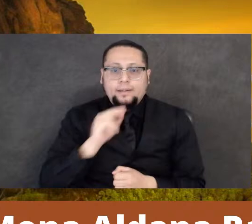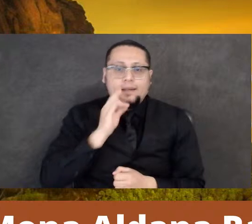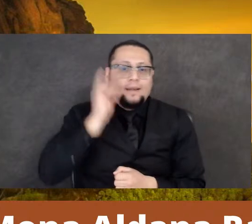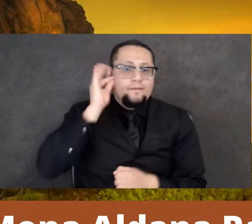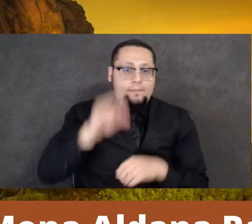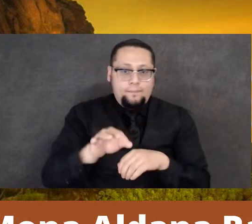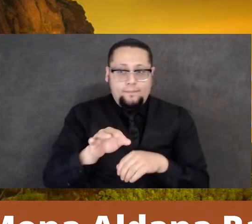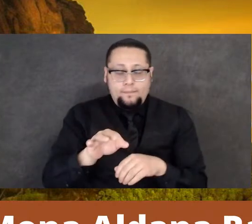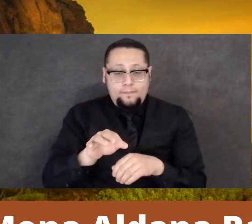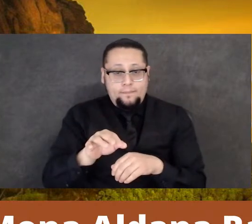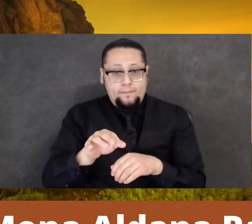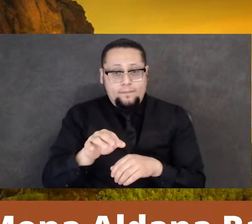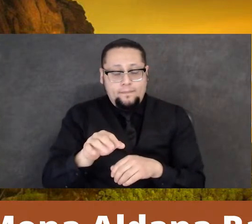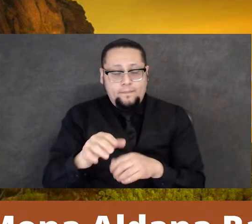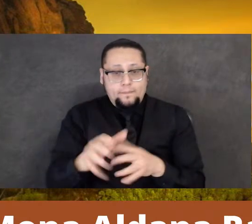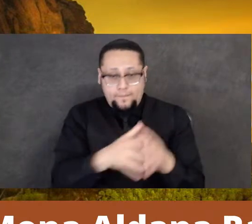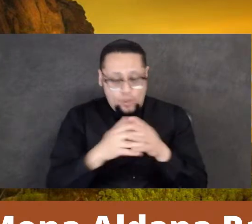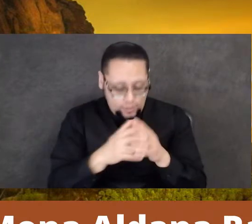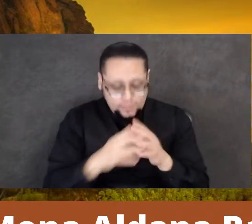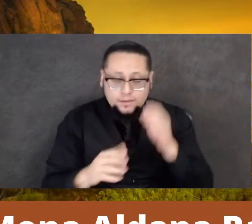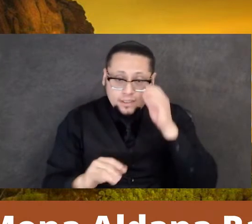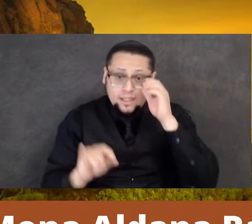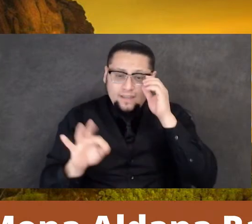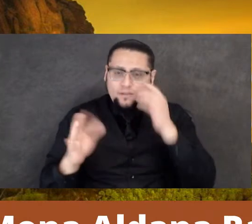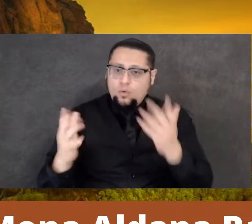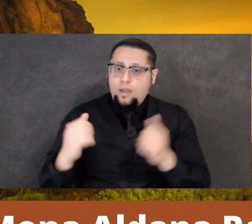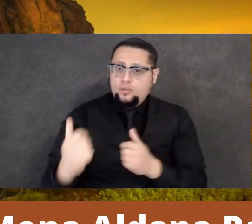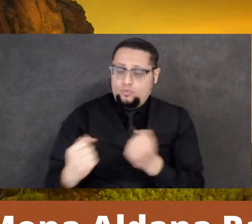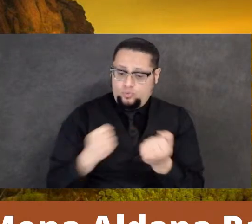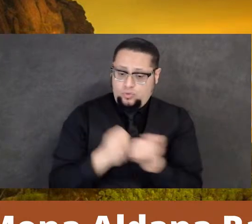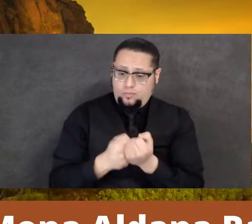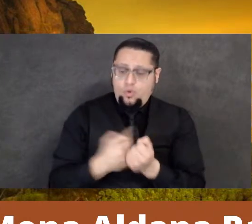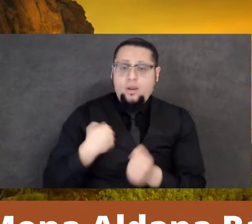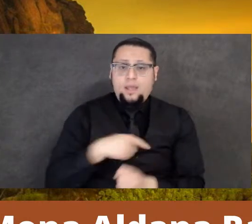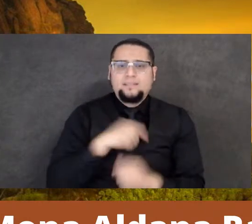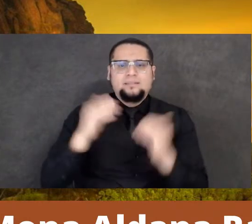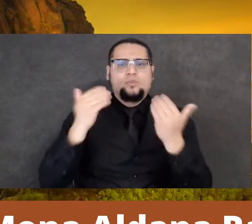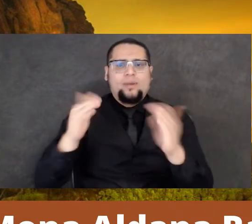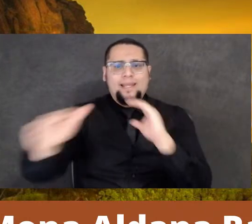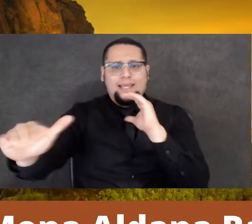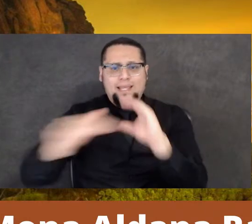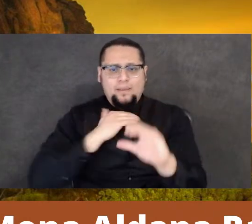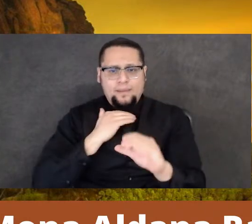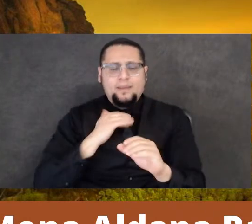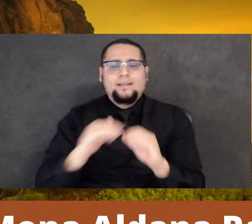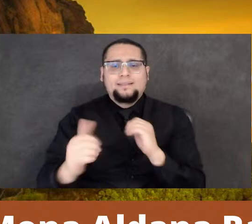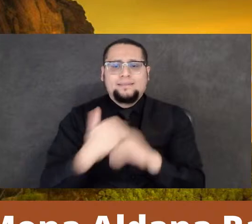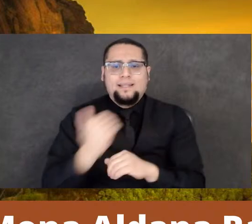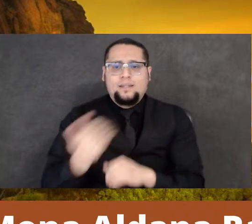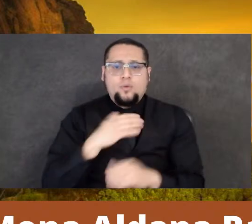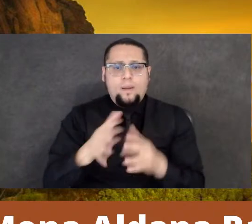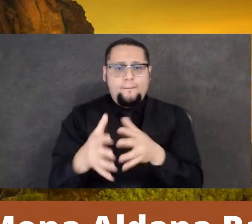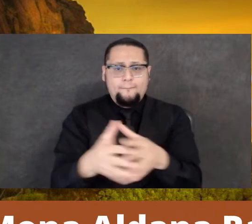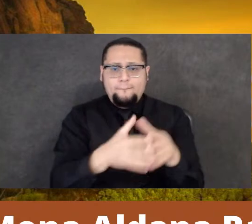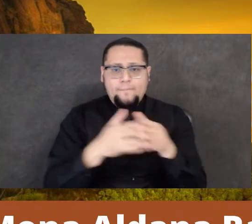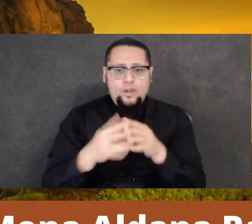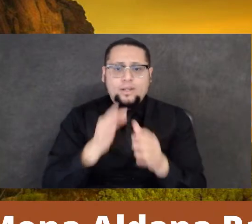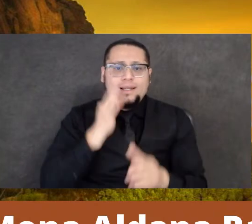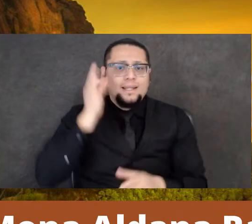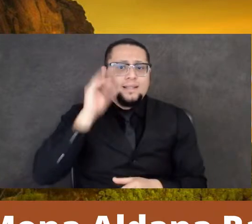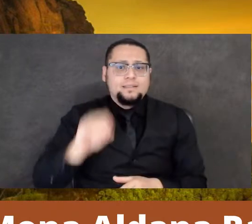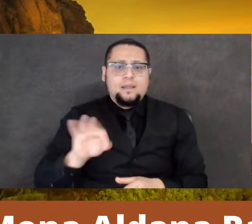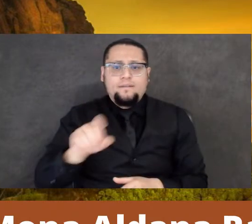Native American voices here in San Antonio, Texas, please send an email to our American Indians of Texas. The email itself